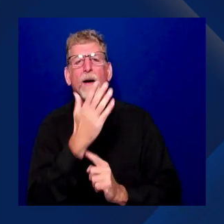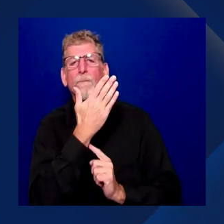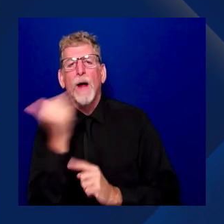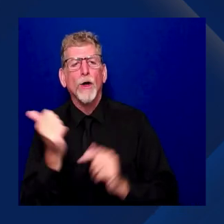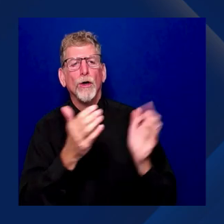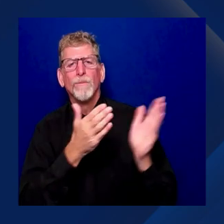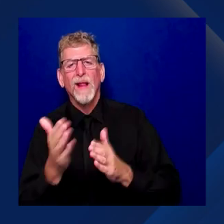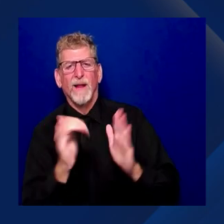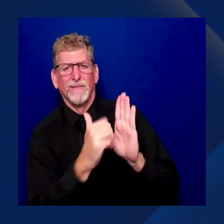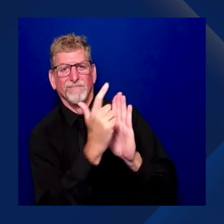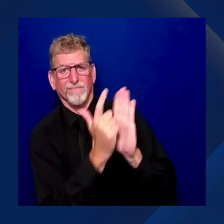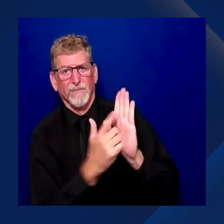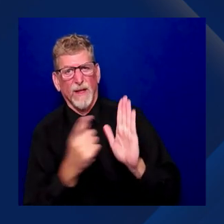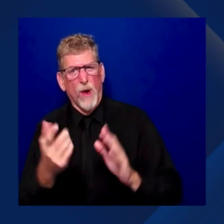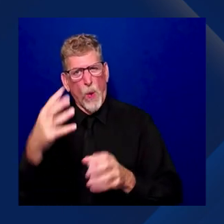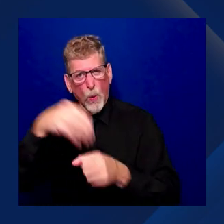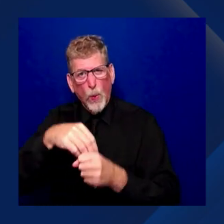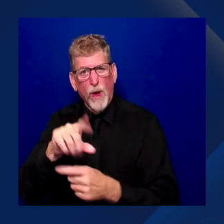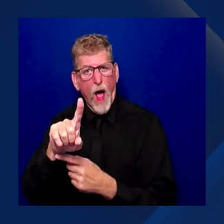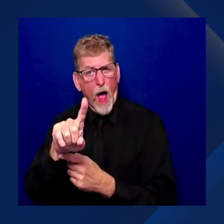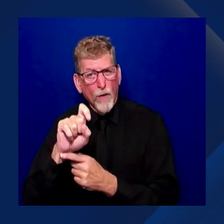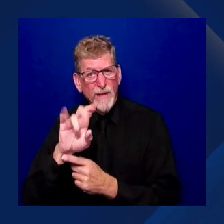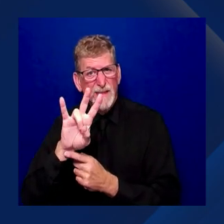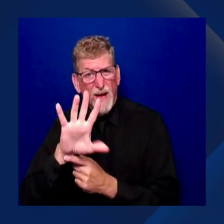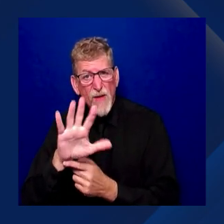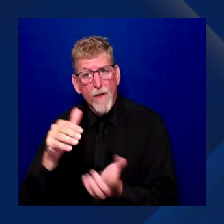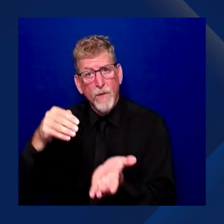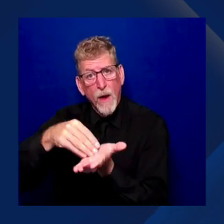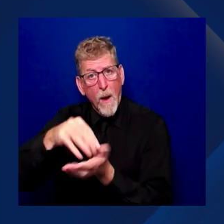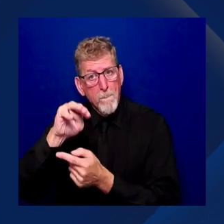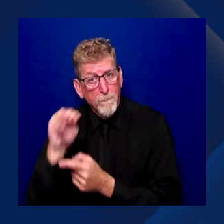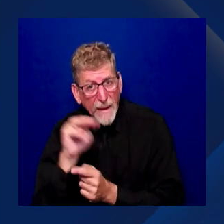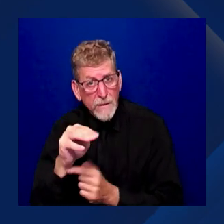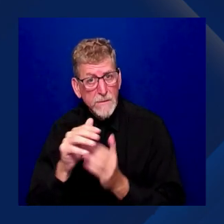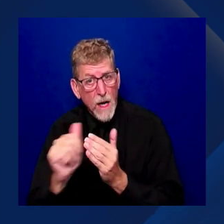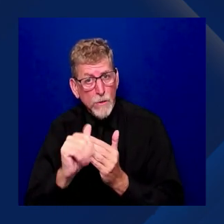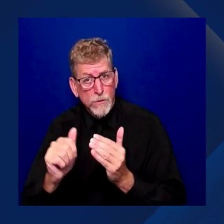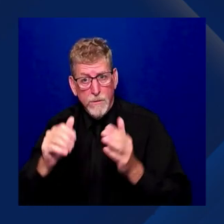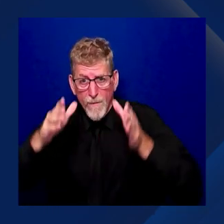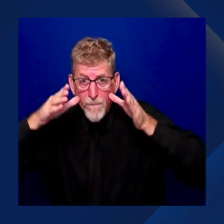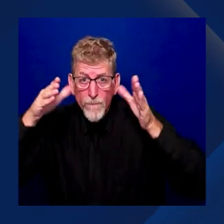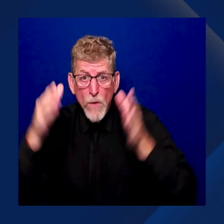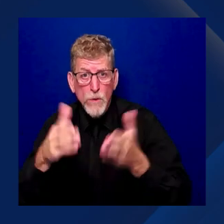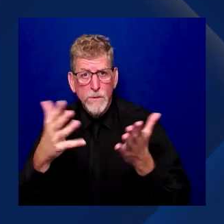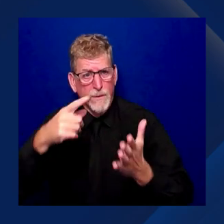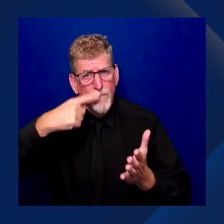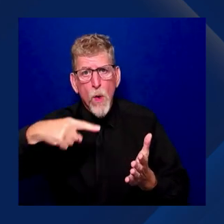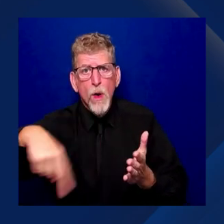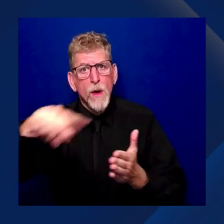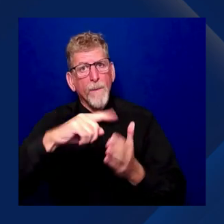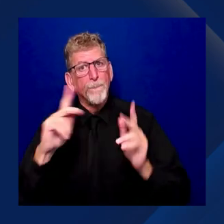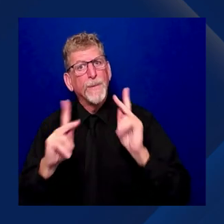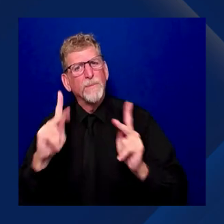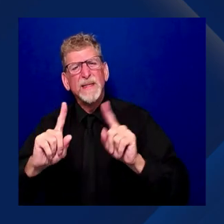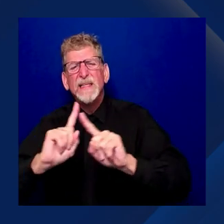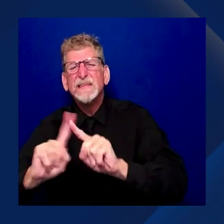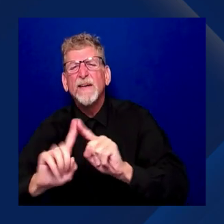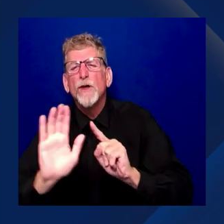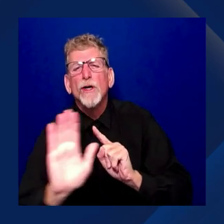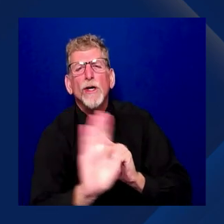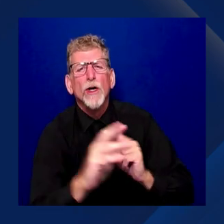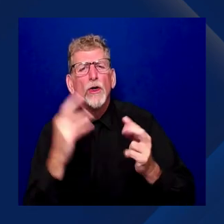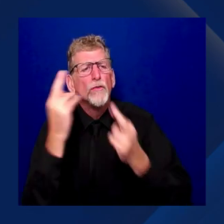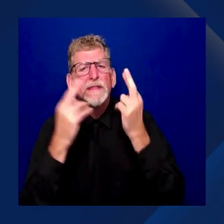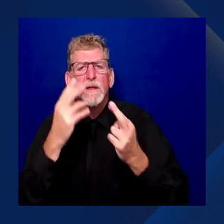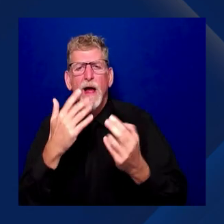social determinants of maternal health, like housing and nutrition. It contains an additional $295